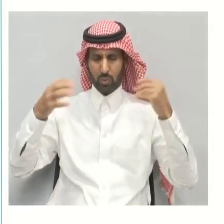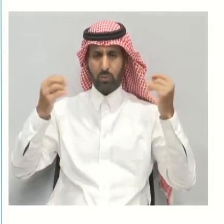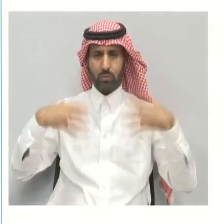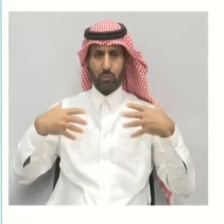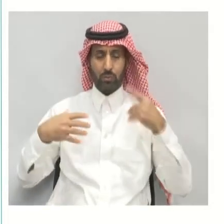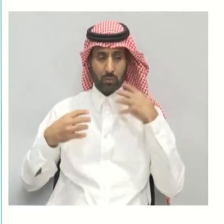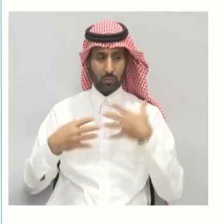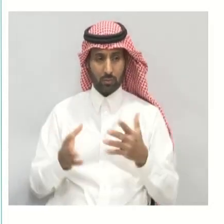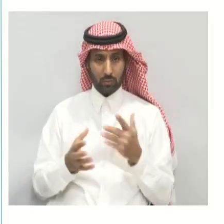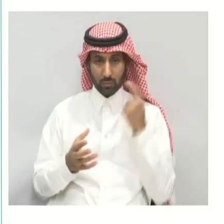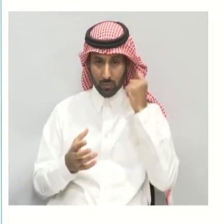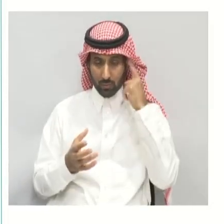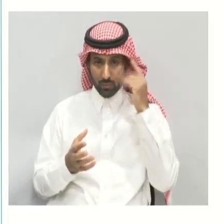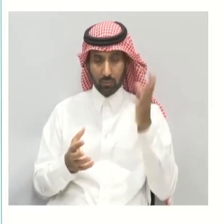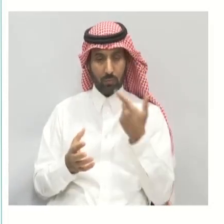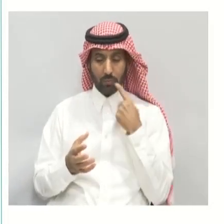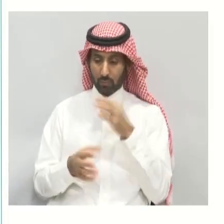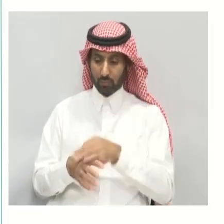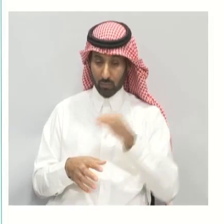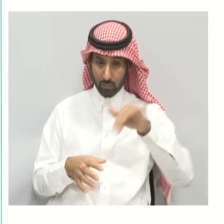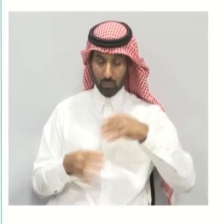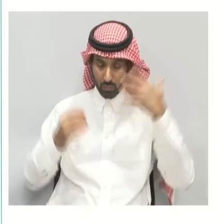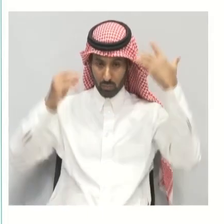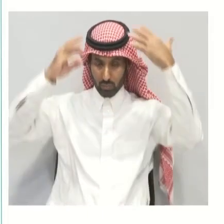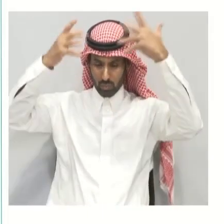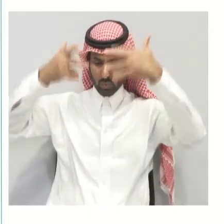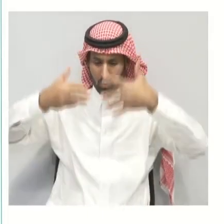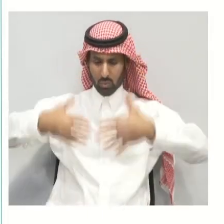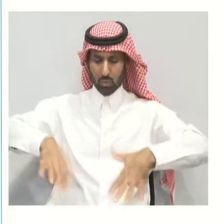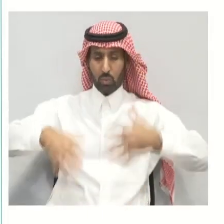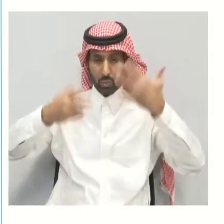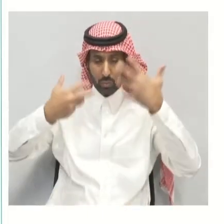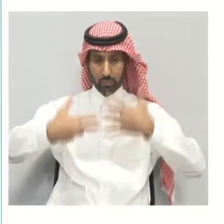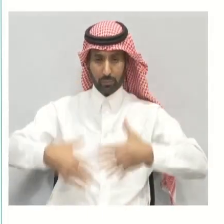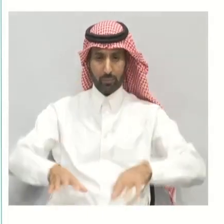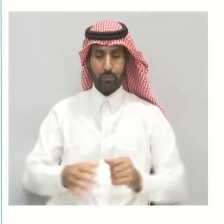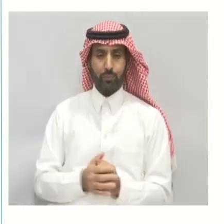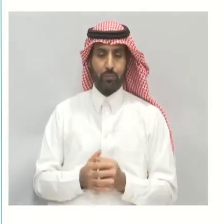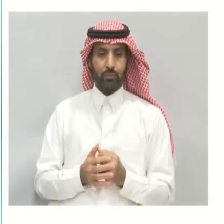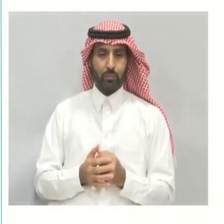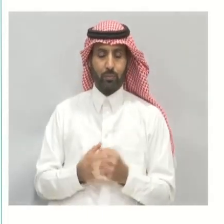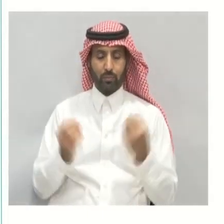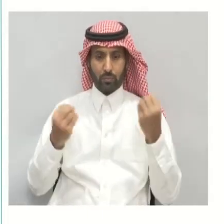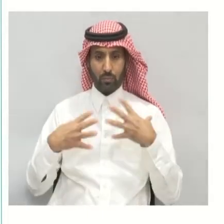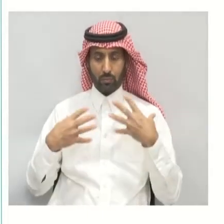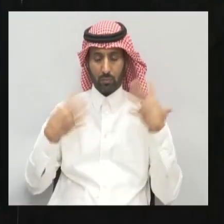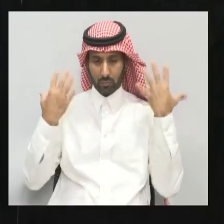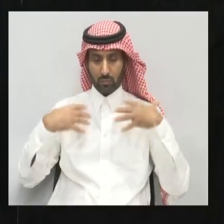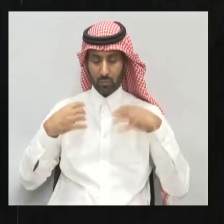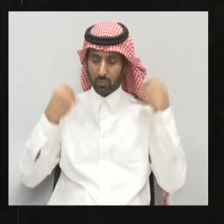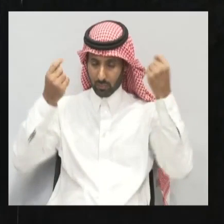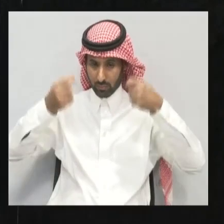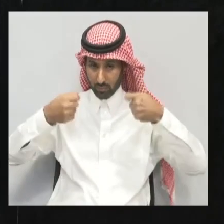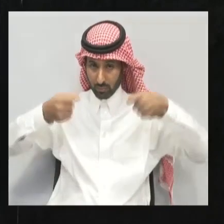clothing that would you recommend for people who would go to it? So here we will say, or he will